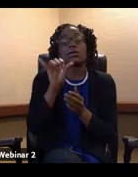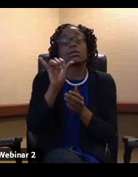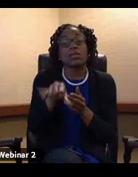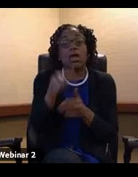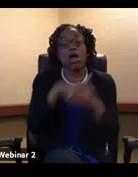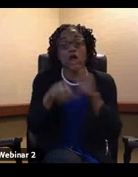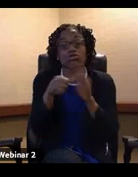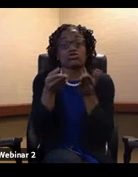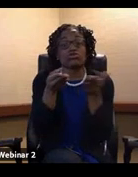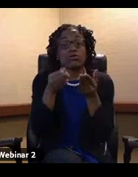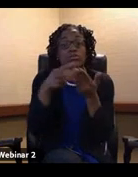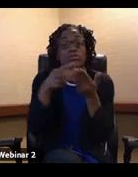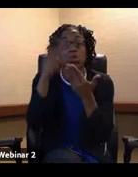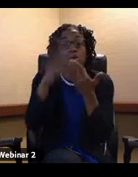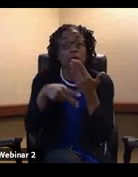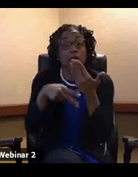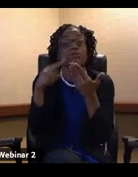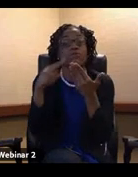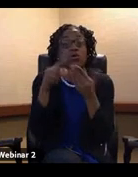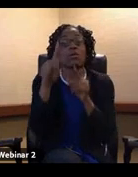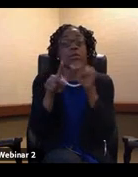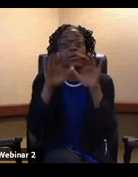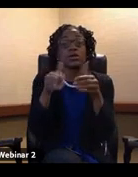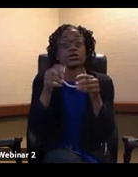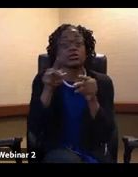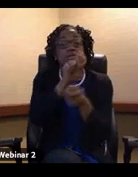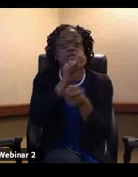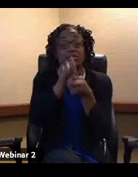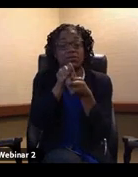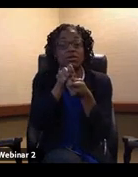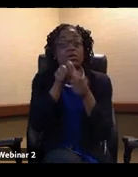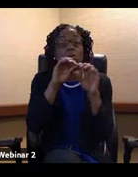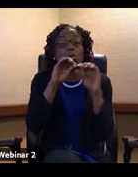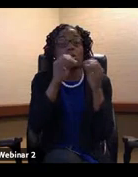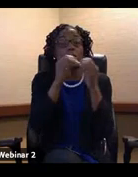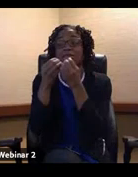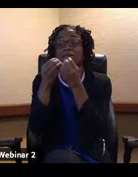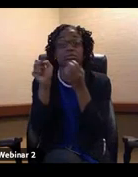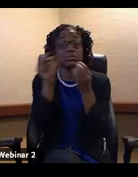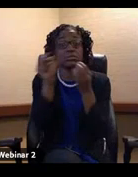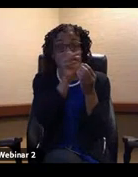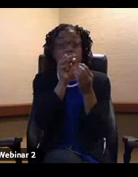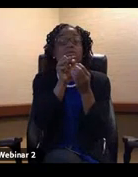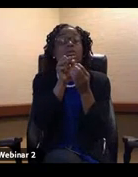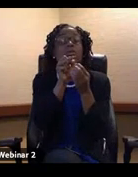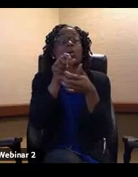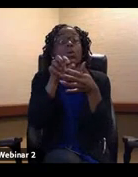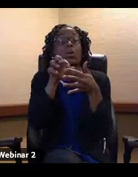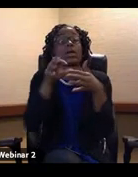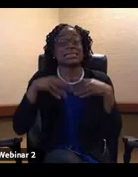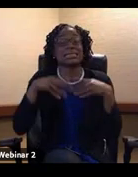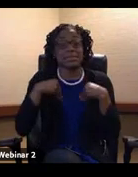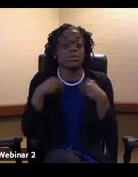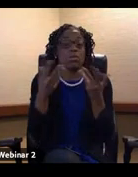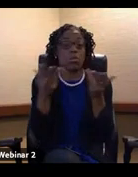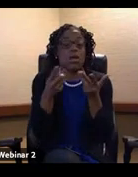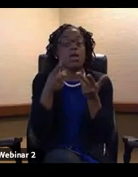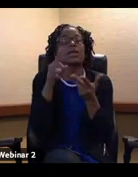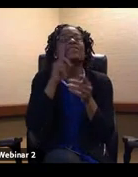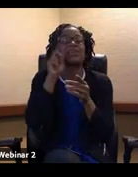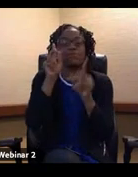program is for population-specific organizations, with the exception of when a deaf program is